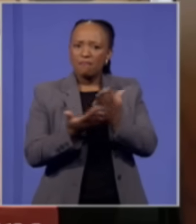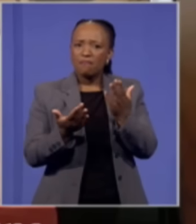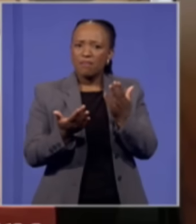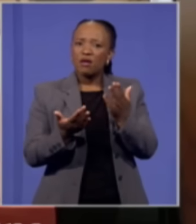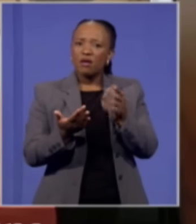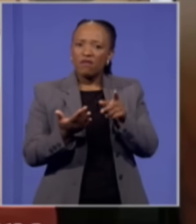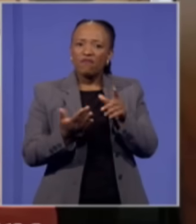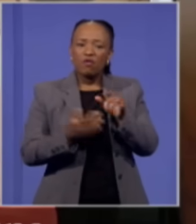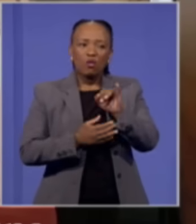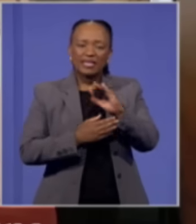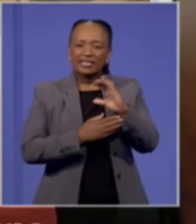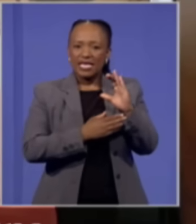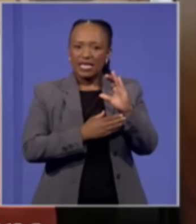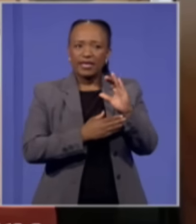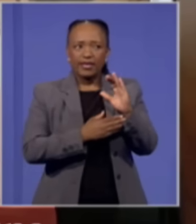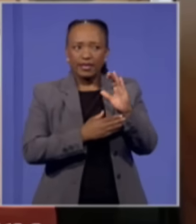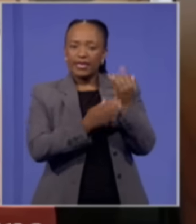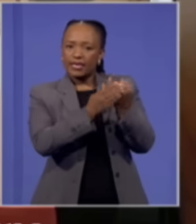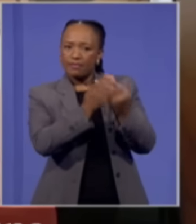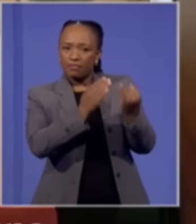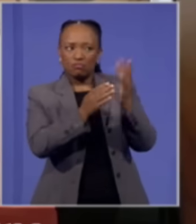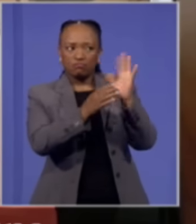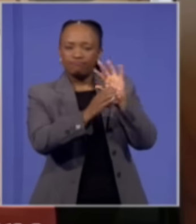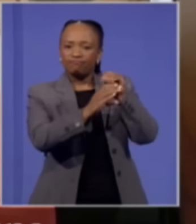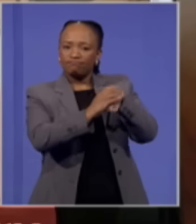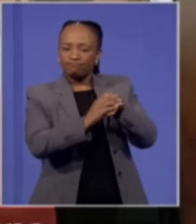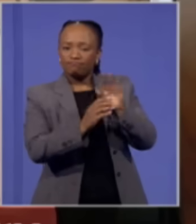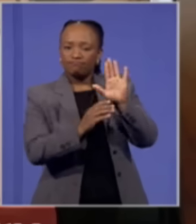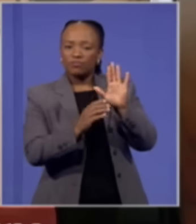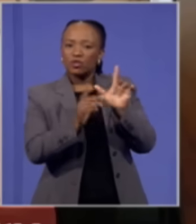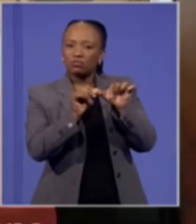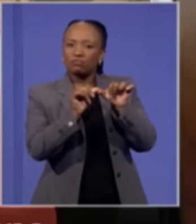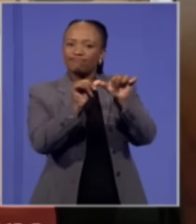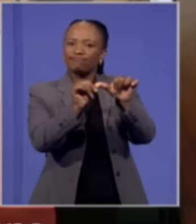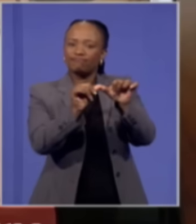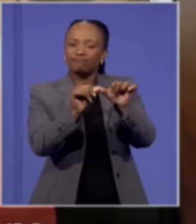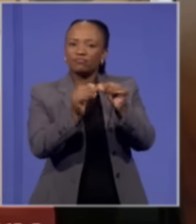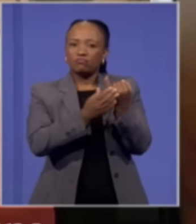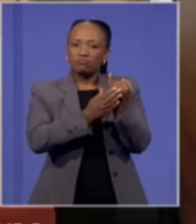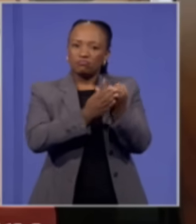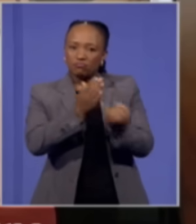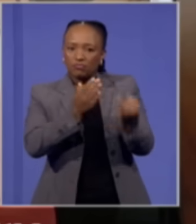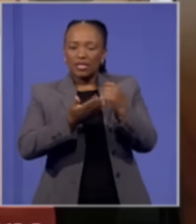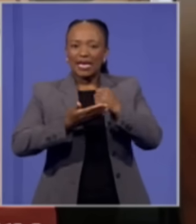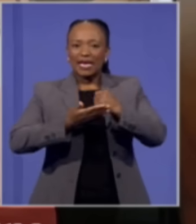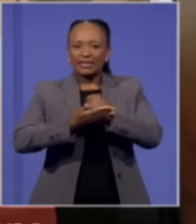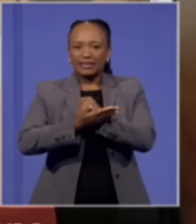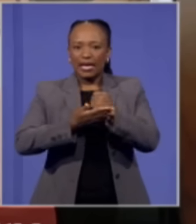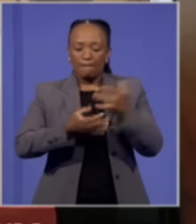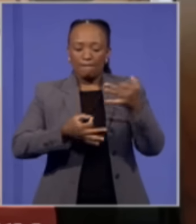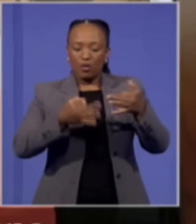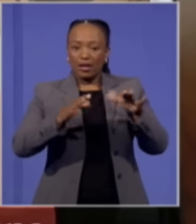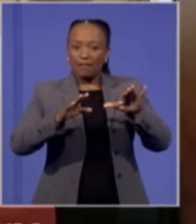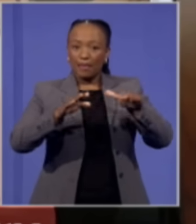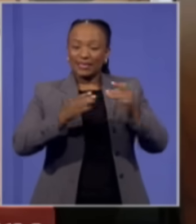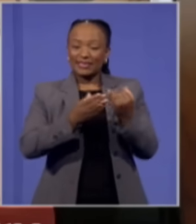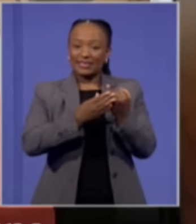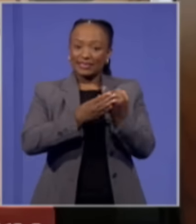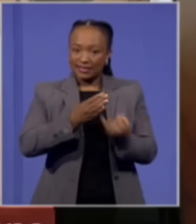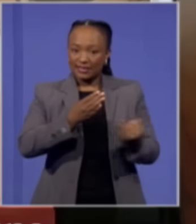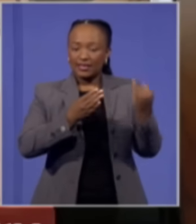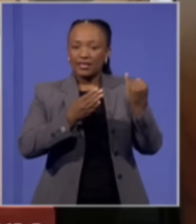Independent Electoral Commission, the IEC, to continue standing as an independent registered political party. The